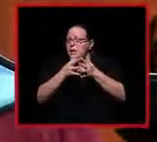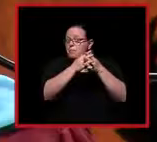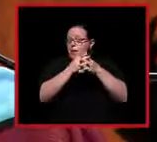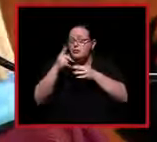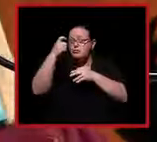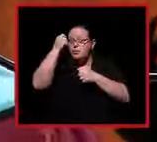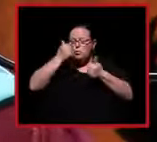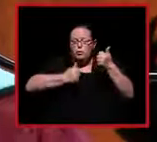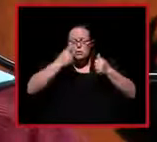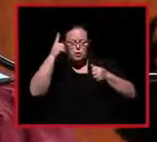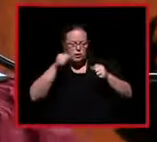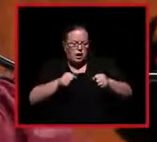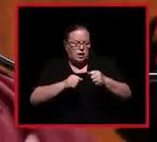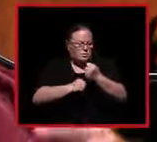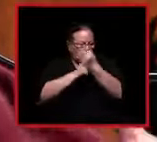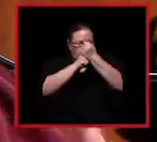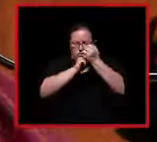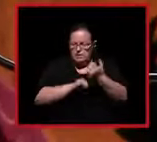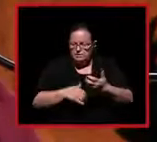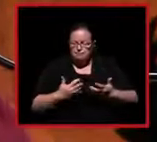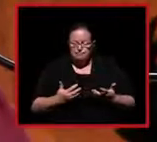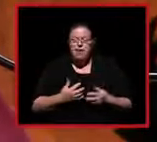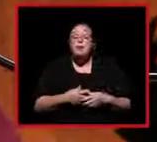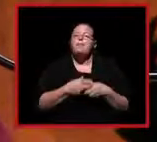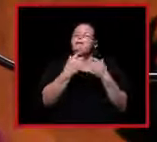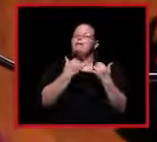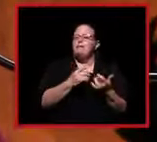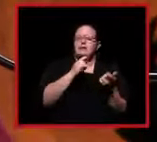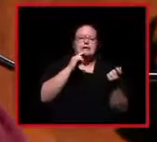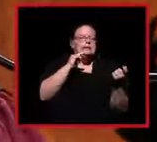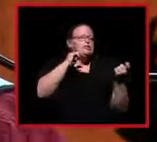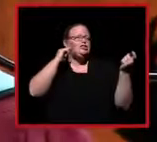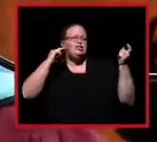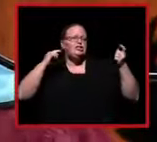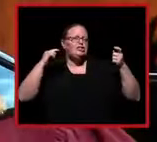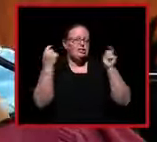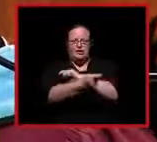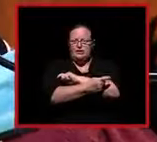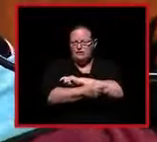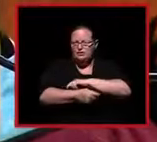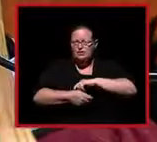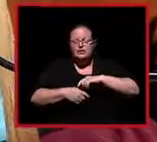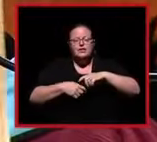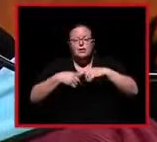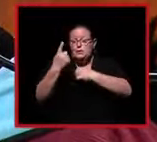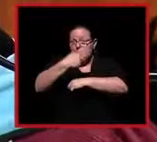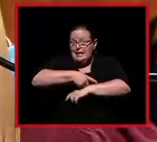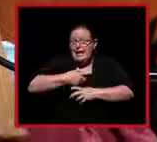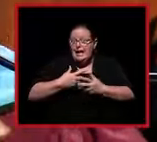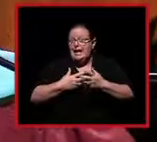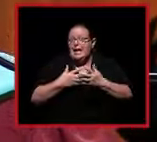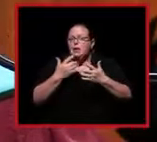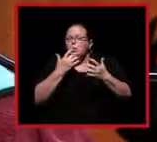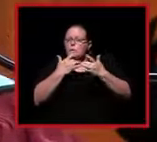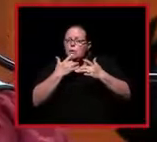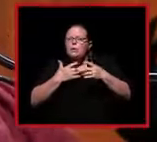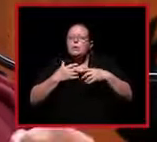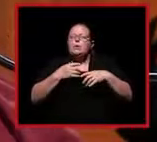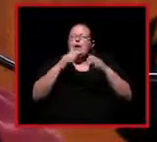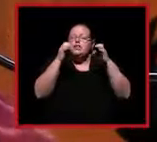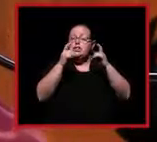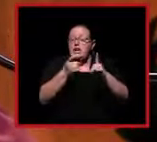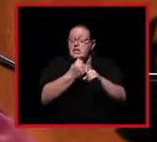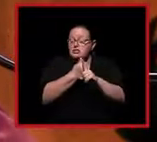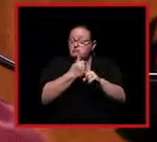dream. Well, the times have changed rapidly since then. Today, the cutting edge in education